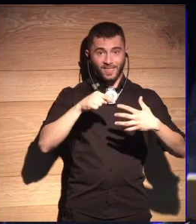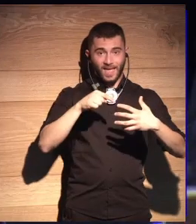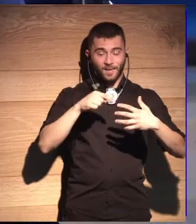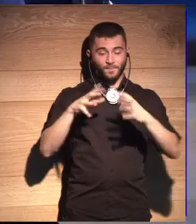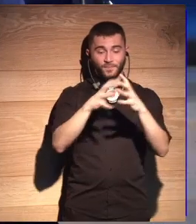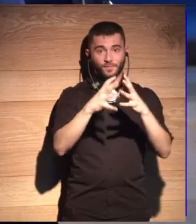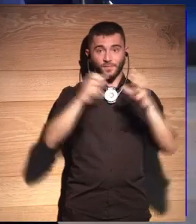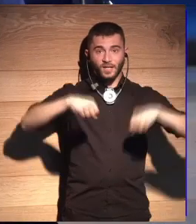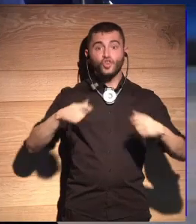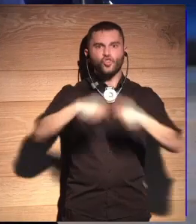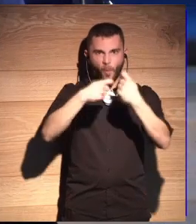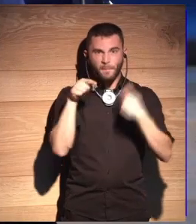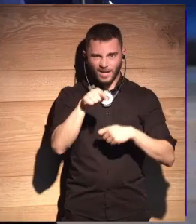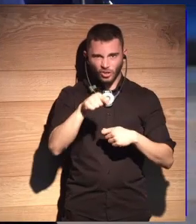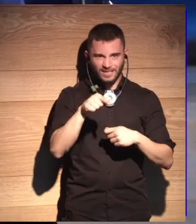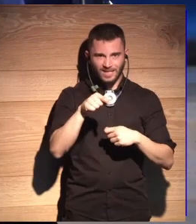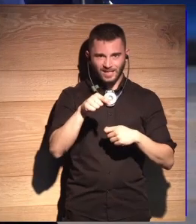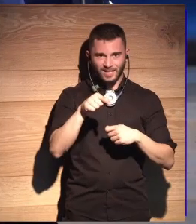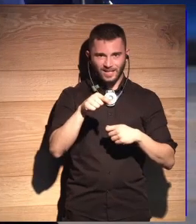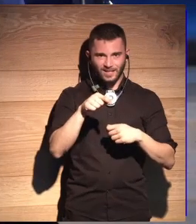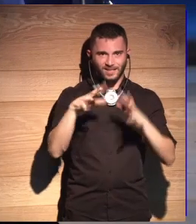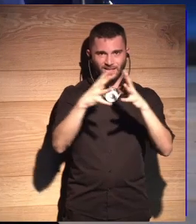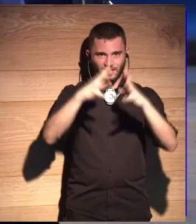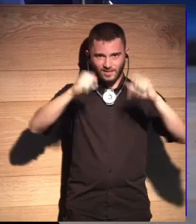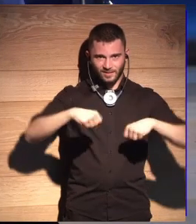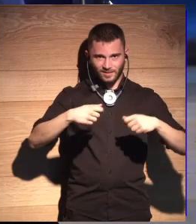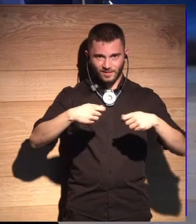the this is the great challenge. I think